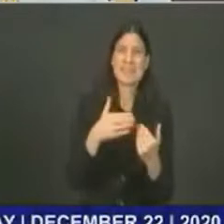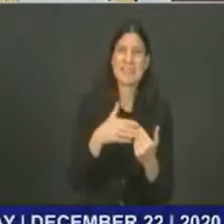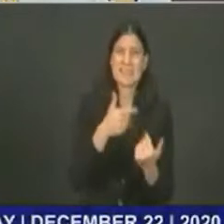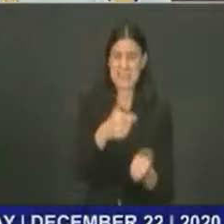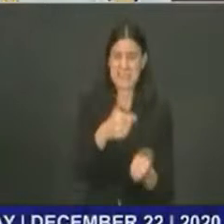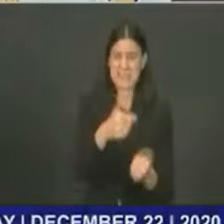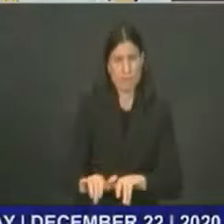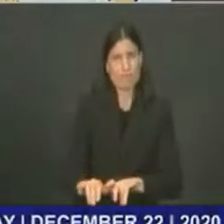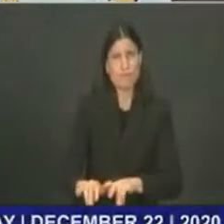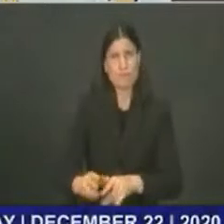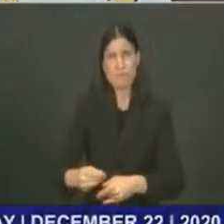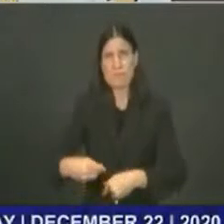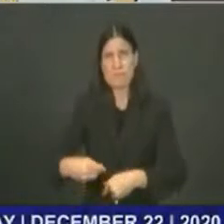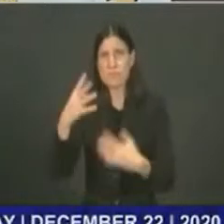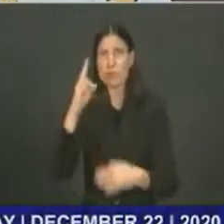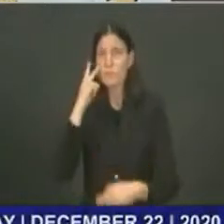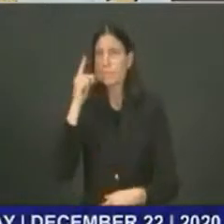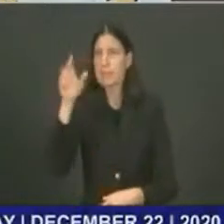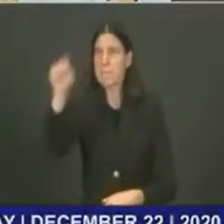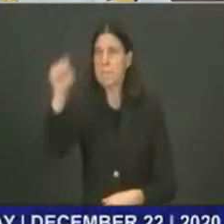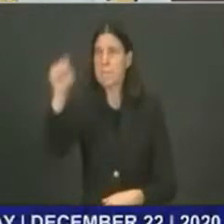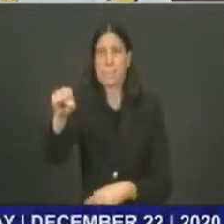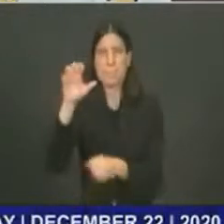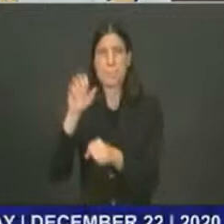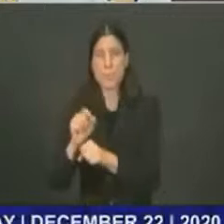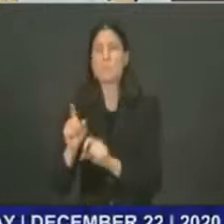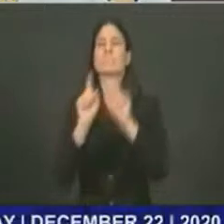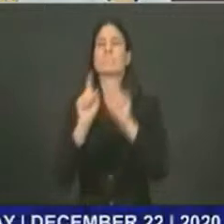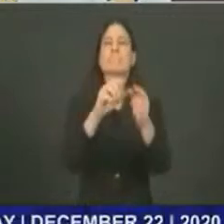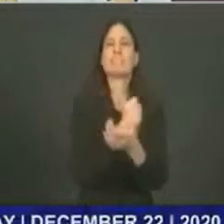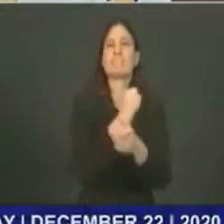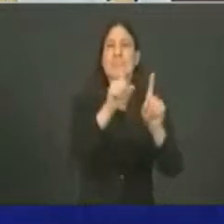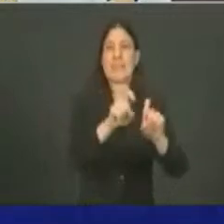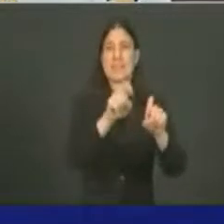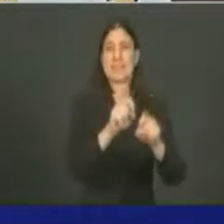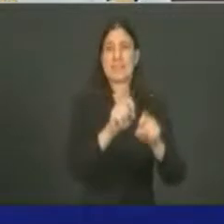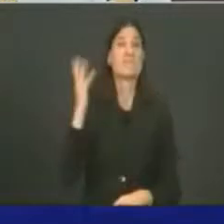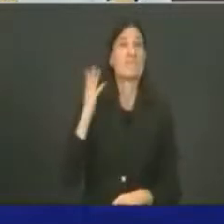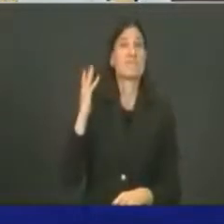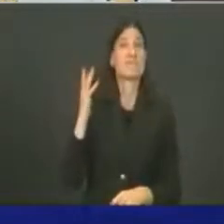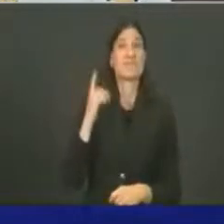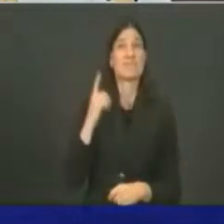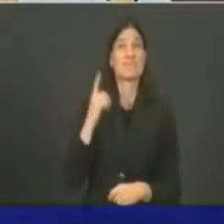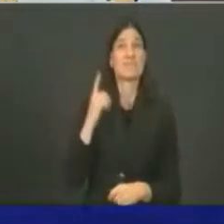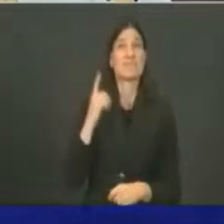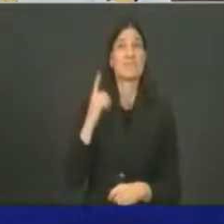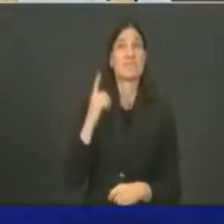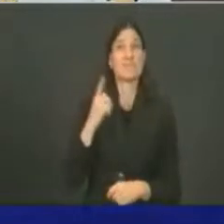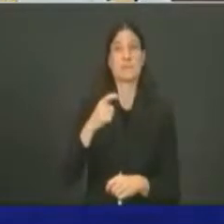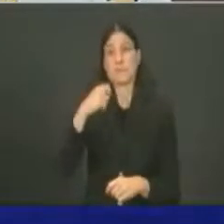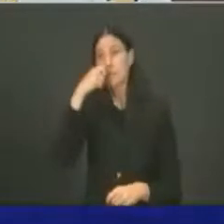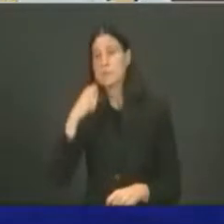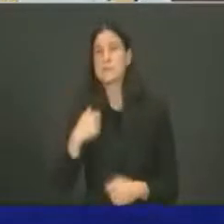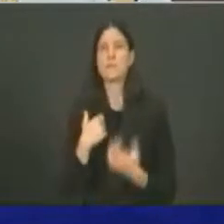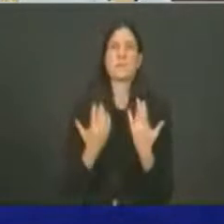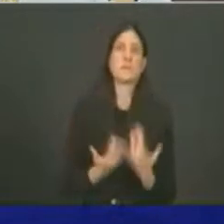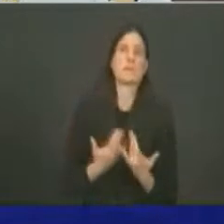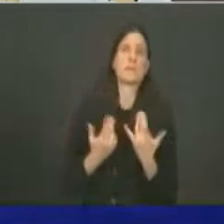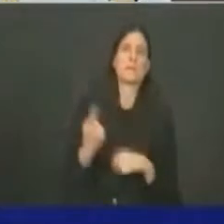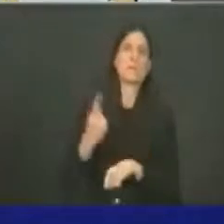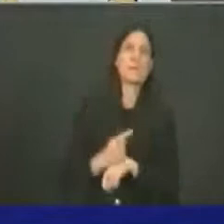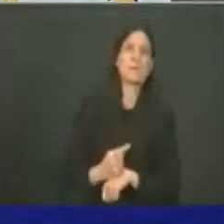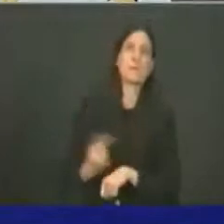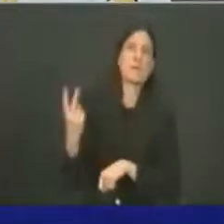a time when you needed to wait days if you wanted to get tested through portal.ri.gov. It's important to know that's not